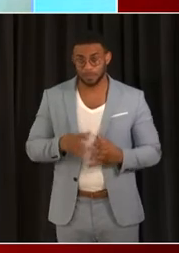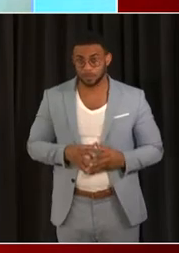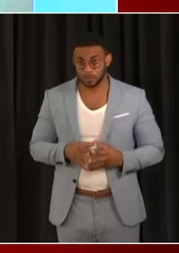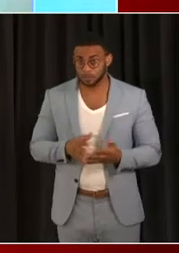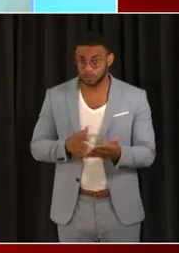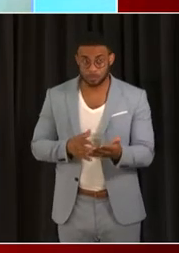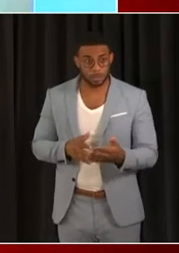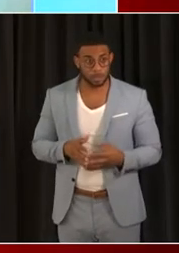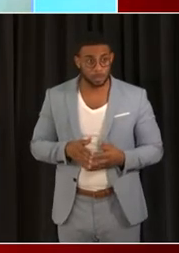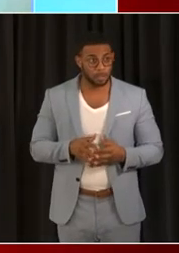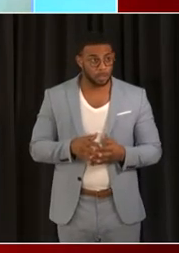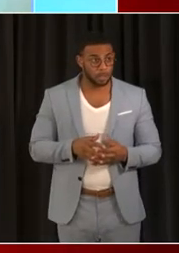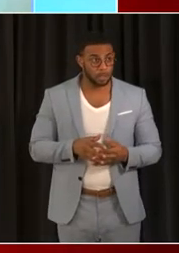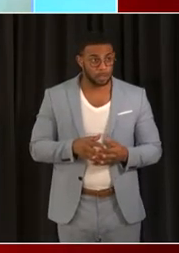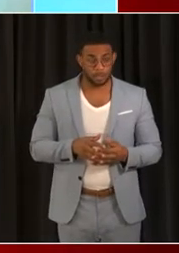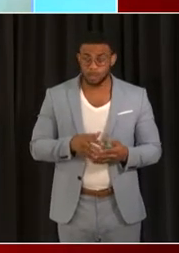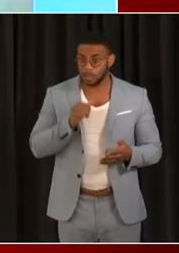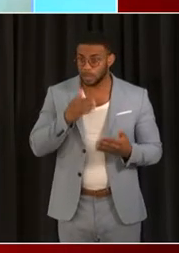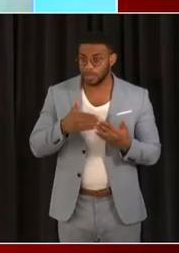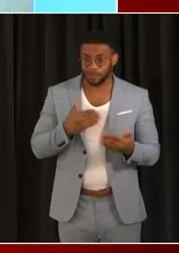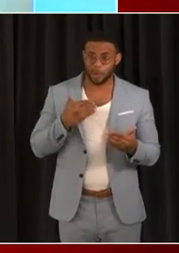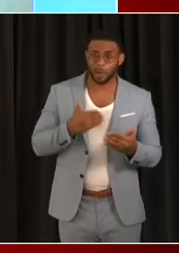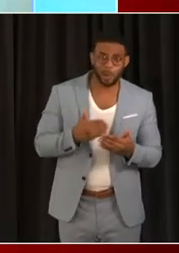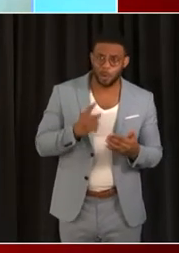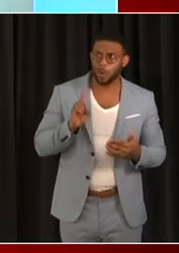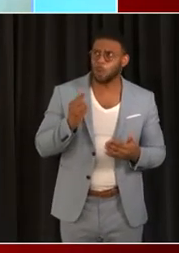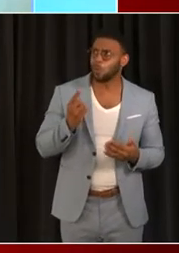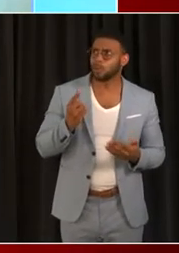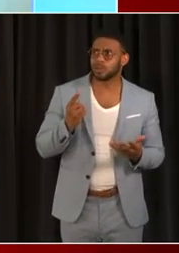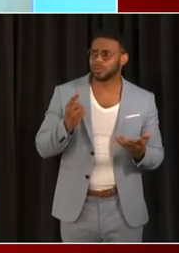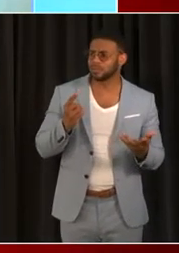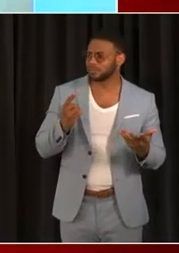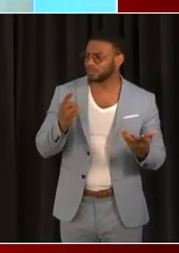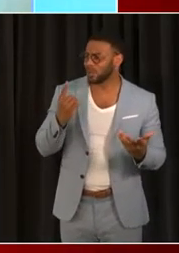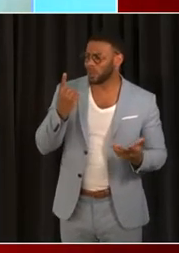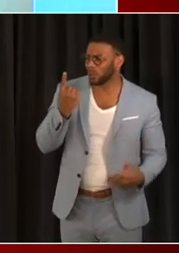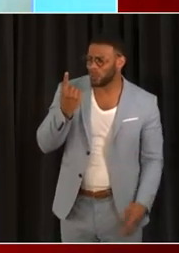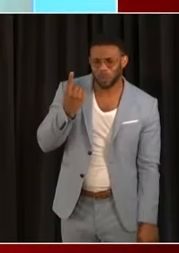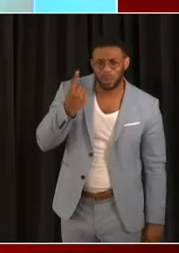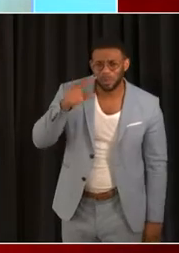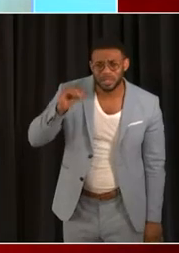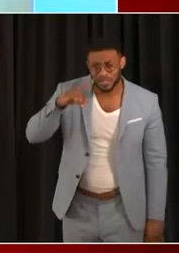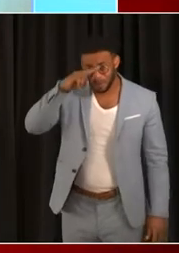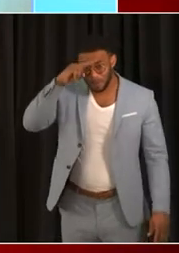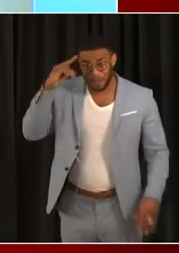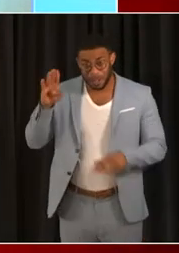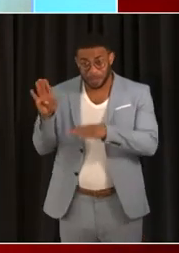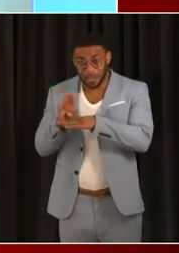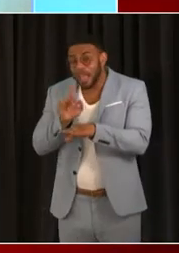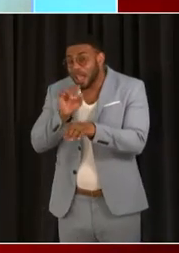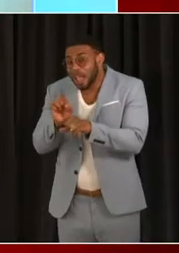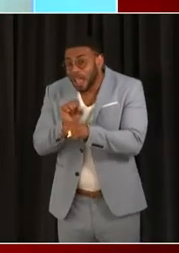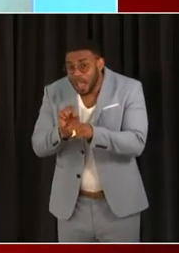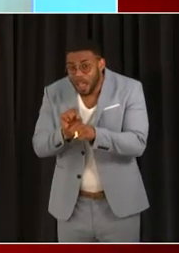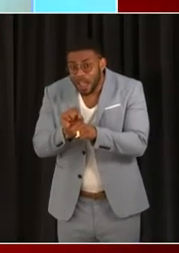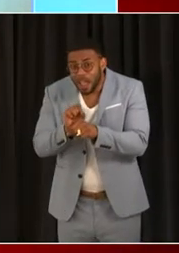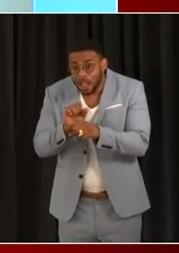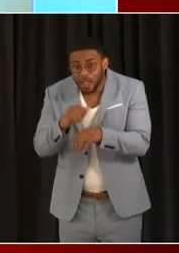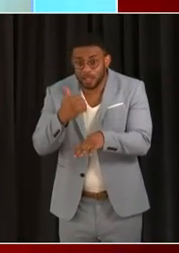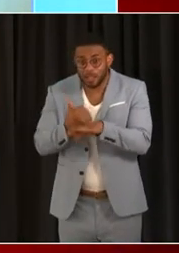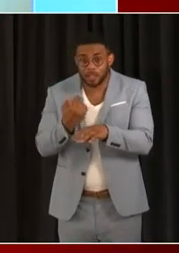families. It's not even close. Only 1% of black businesses actually